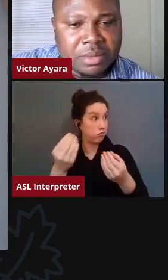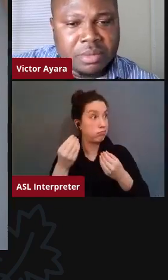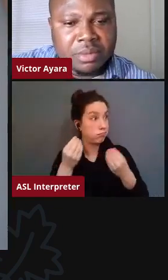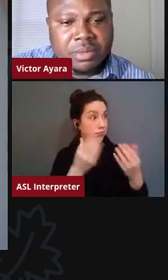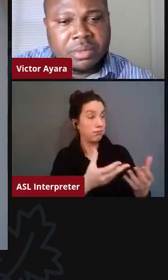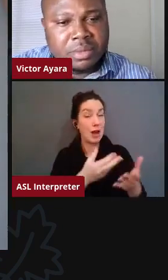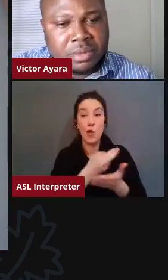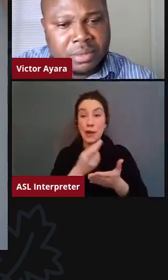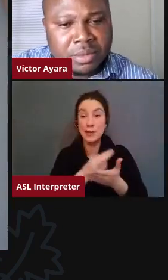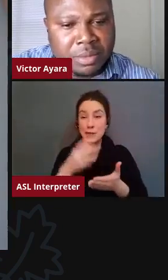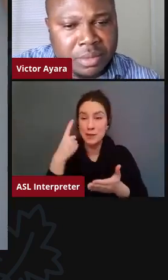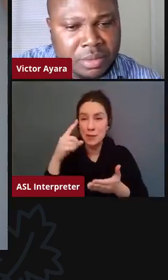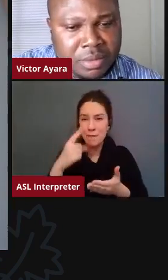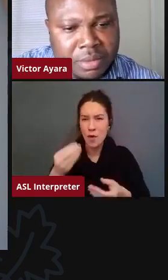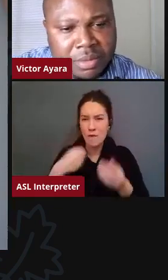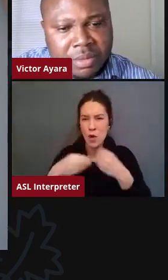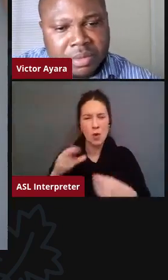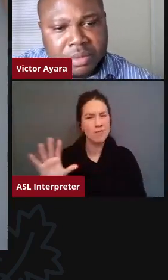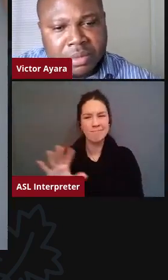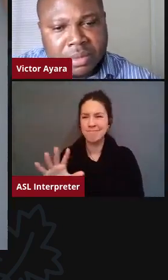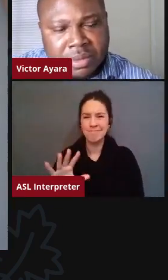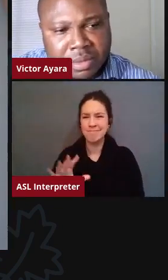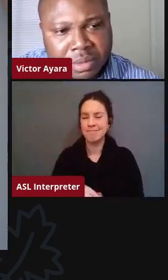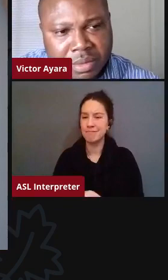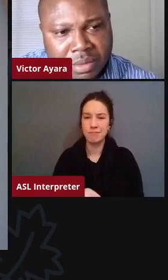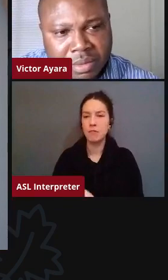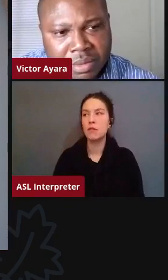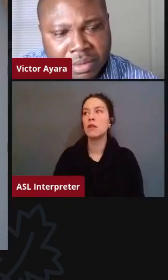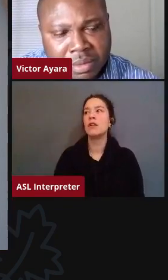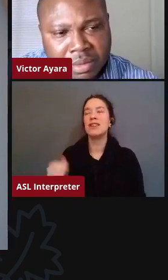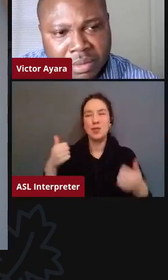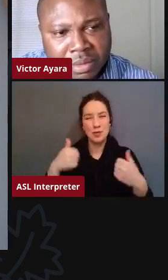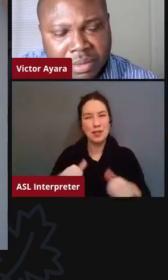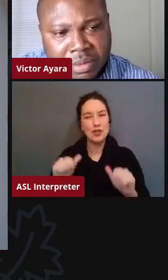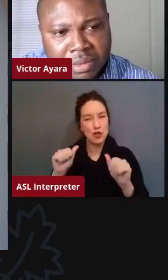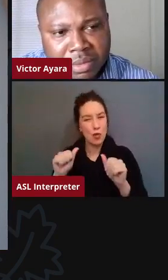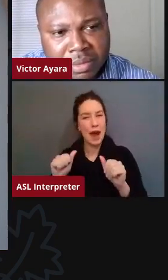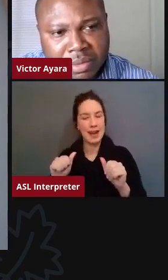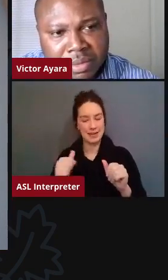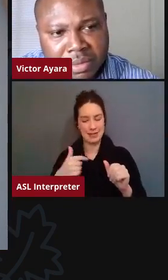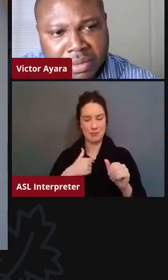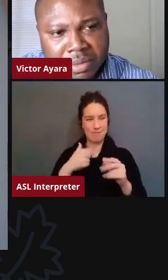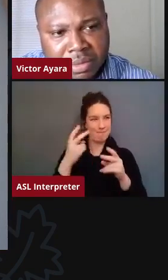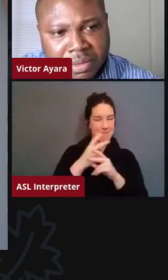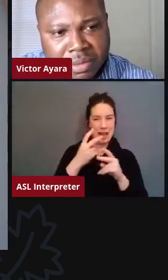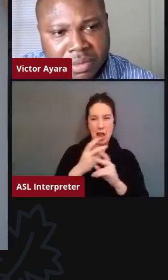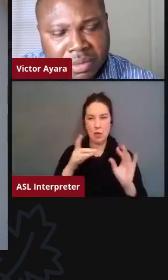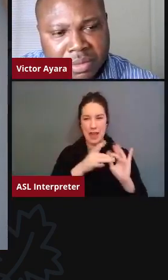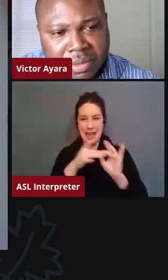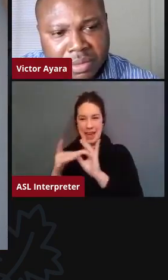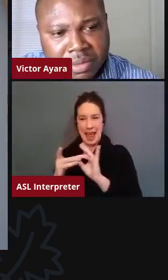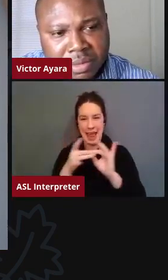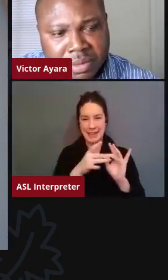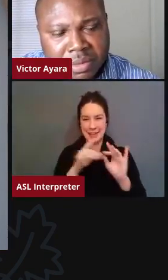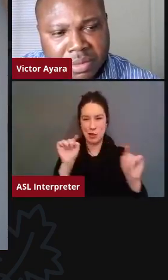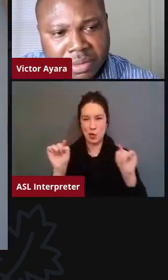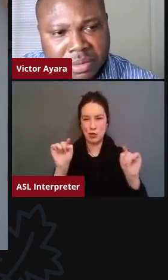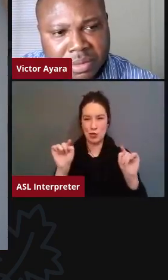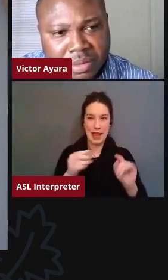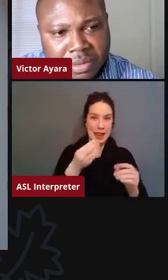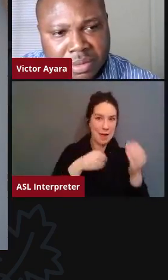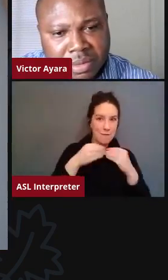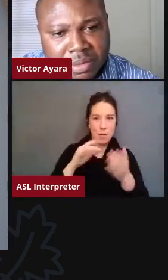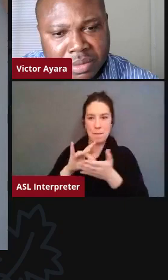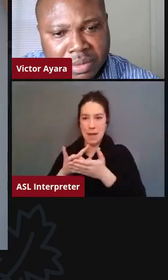hospital's being responsible for your care, and so they're trying to connect it. And so I'm actually doing some work with North Point Health and Wellness and other